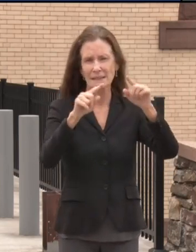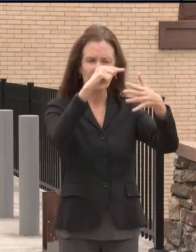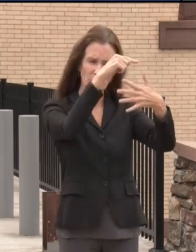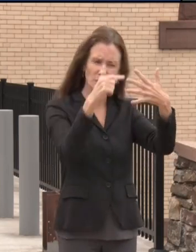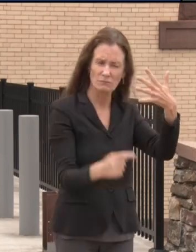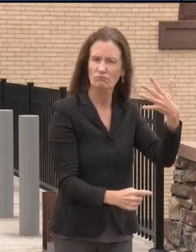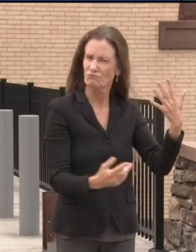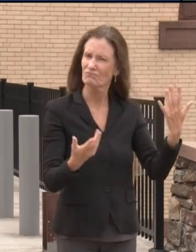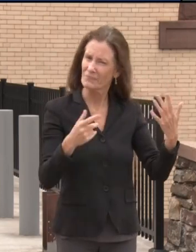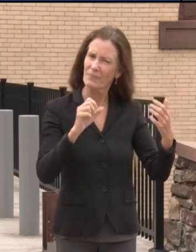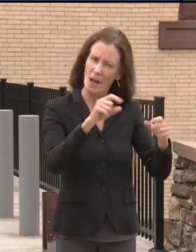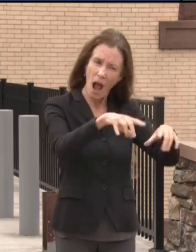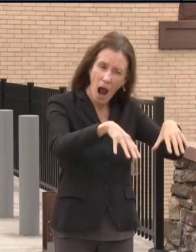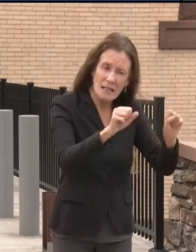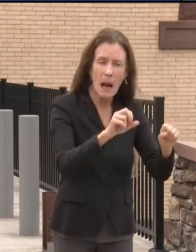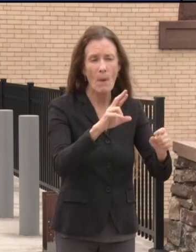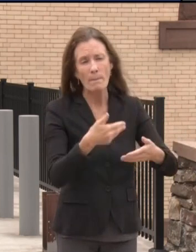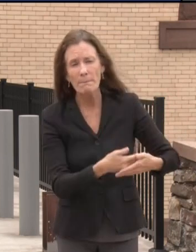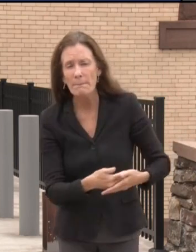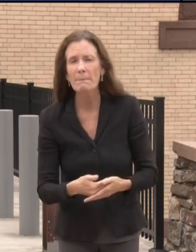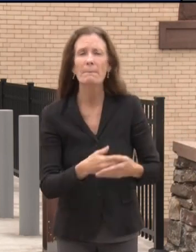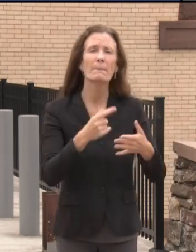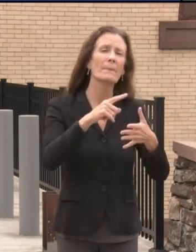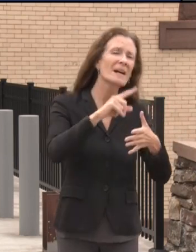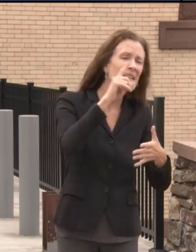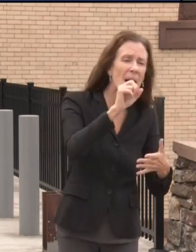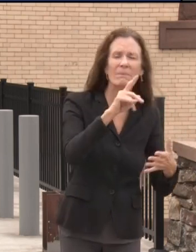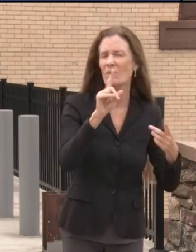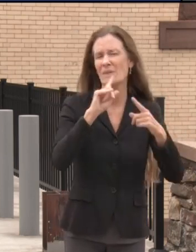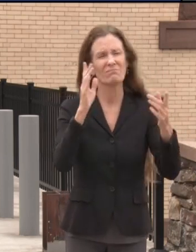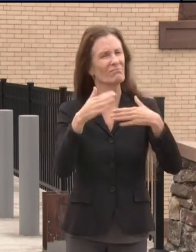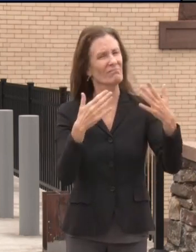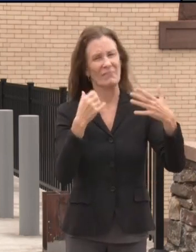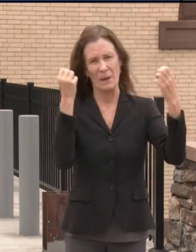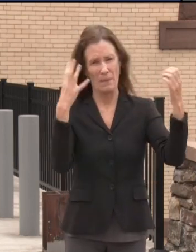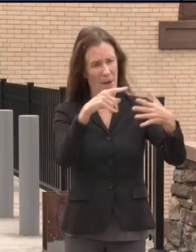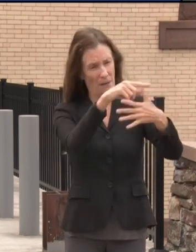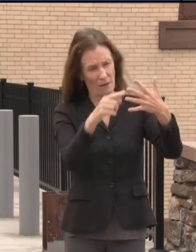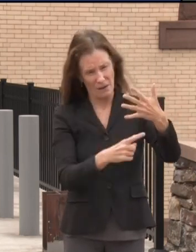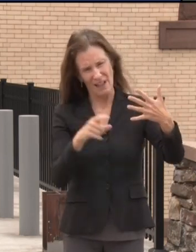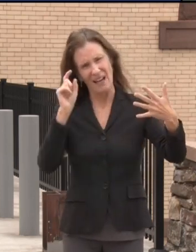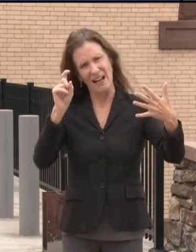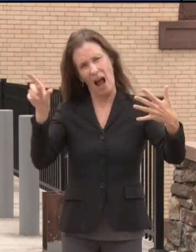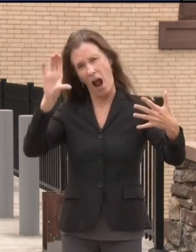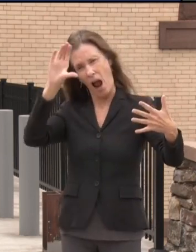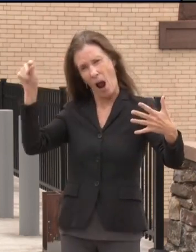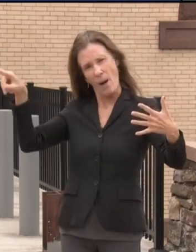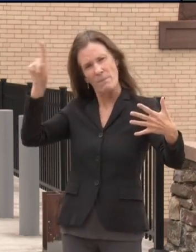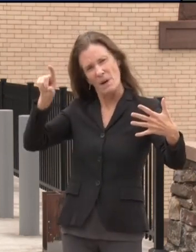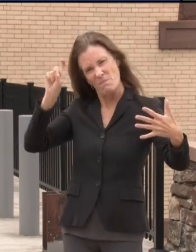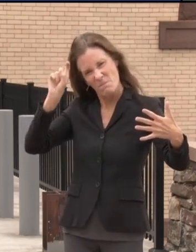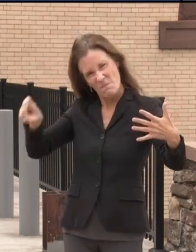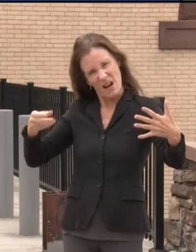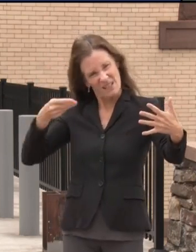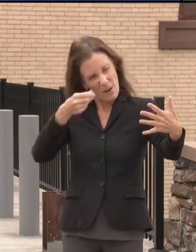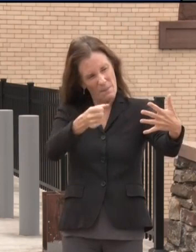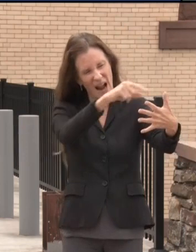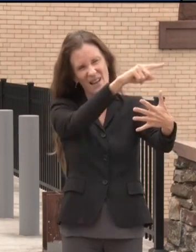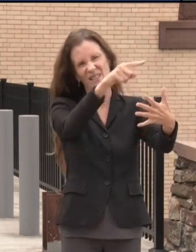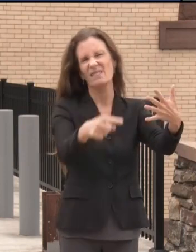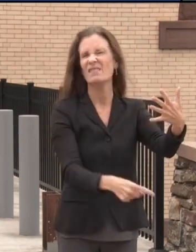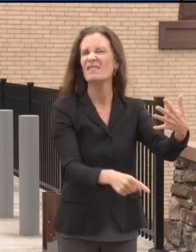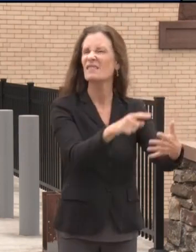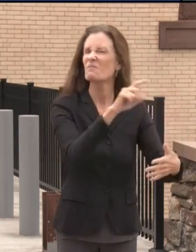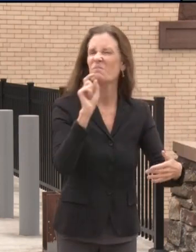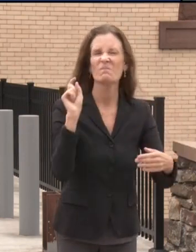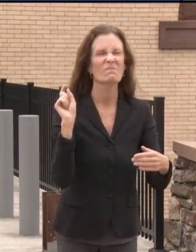parent, step-parent, or legal guardian of an employee or the employee's spouse, a spouse or domestic partner, a